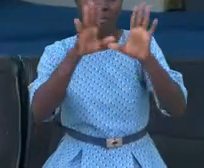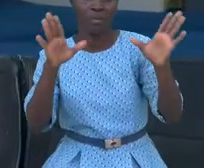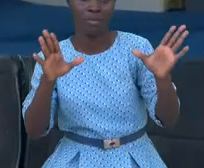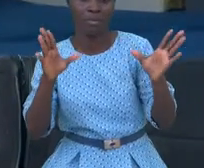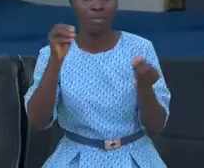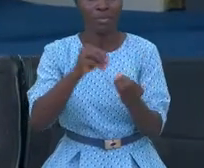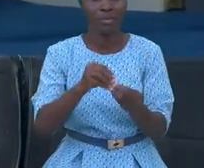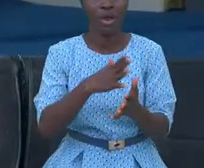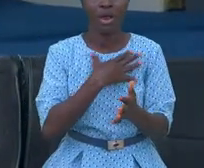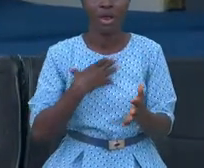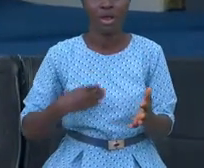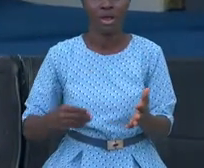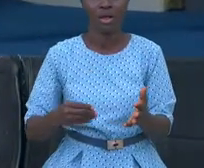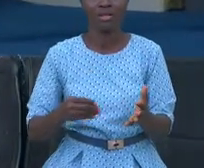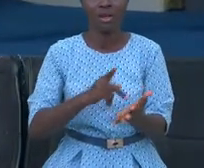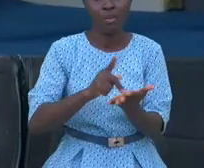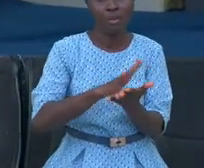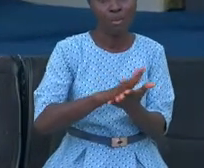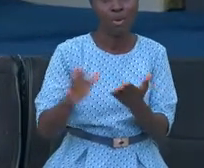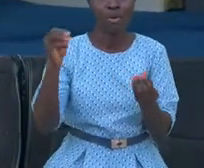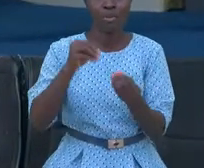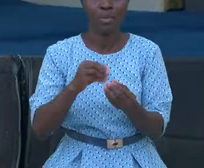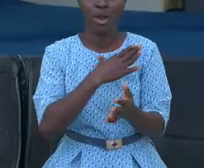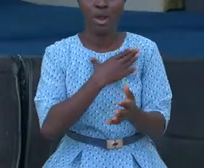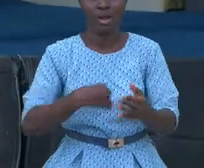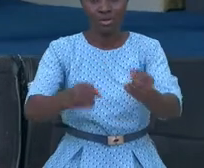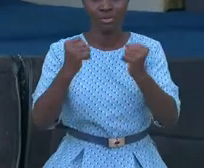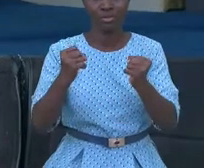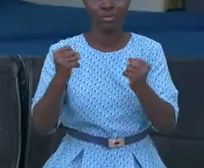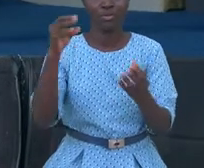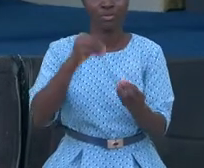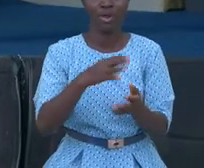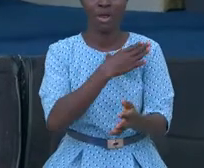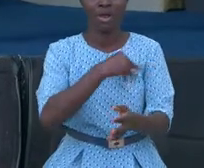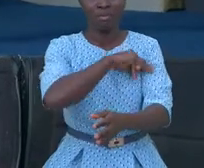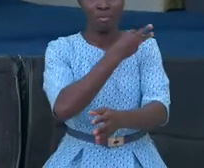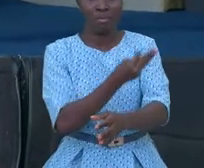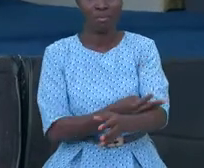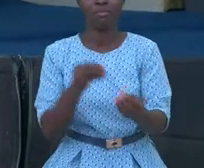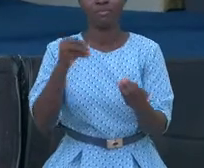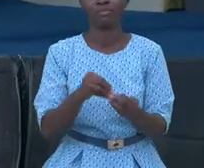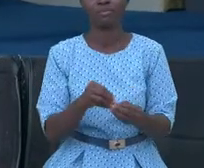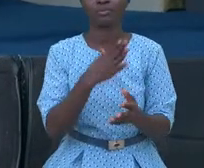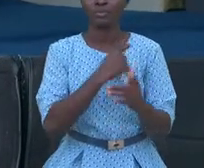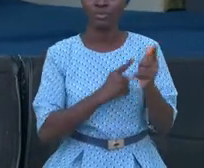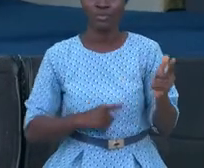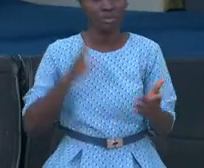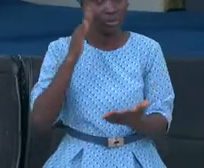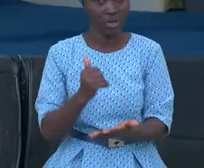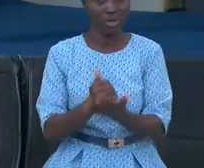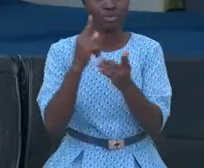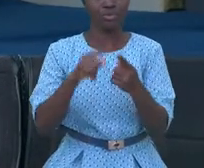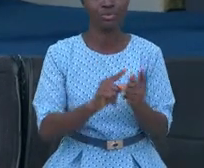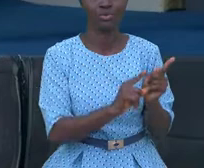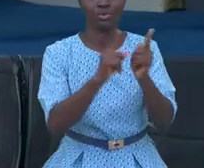purer, stronger, mightier, and the Lord will make you go farther than you